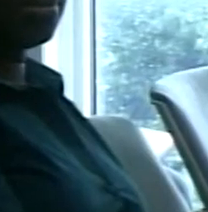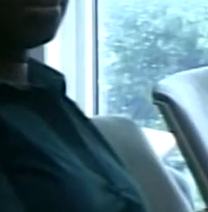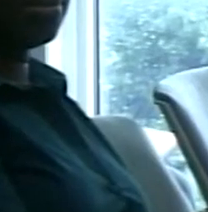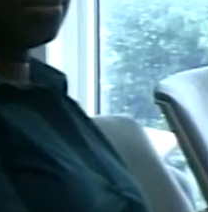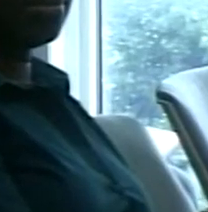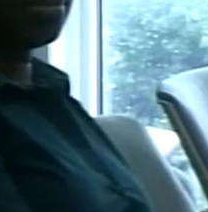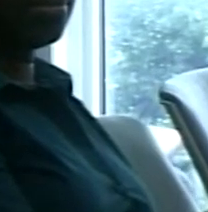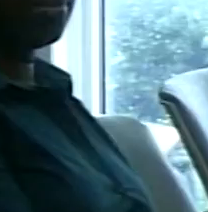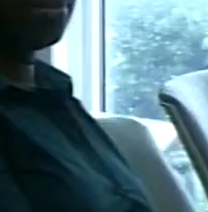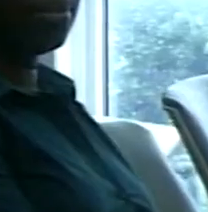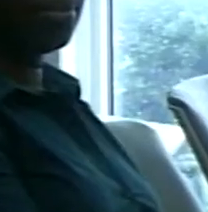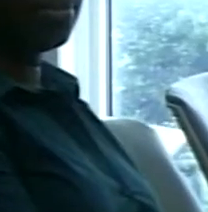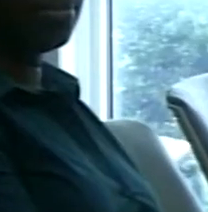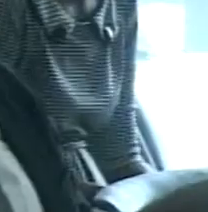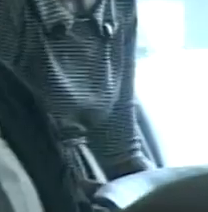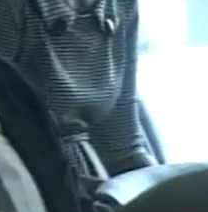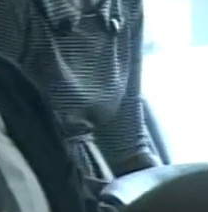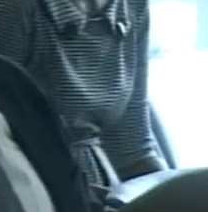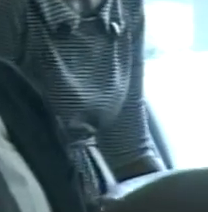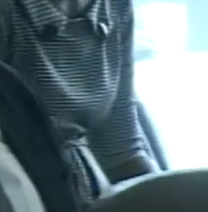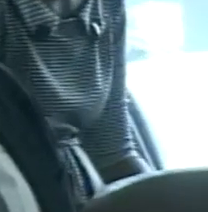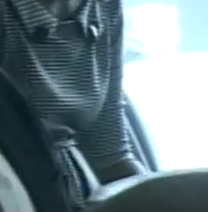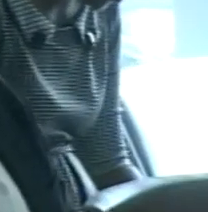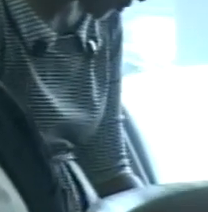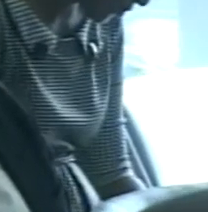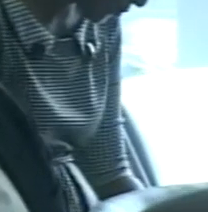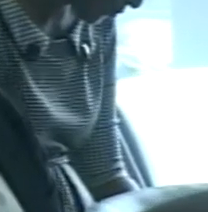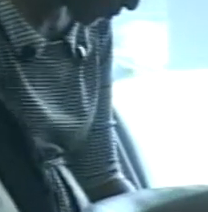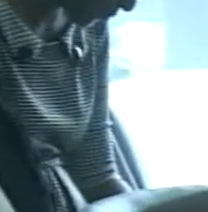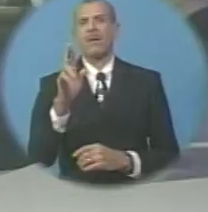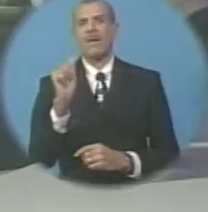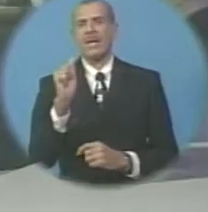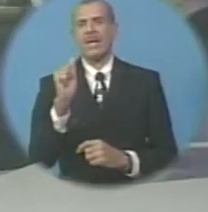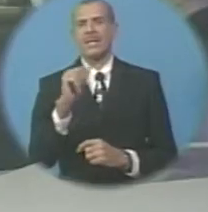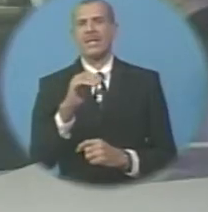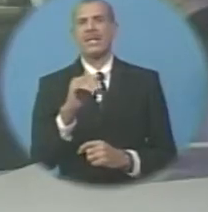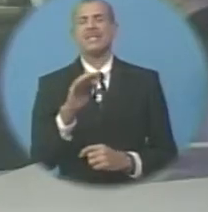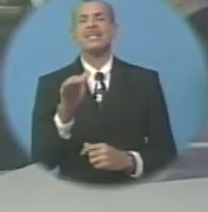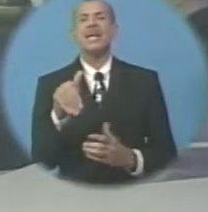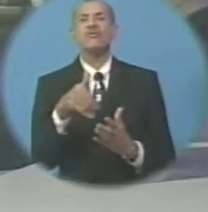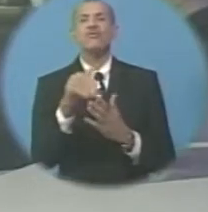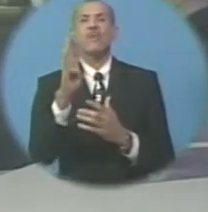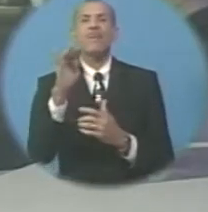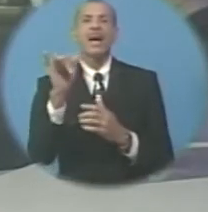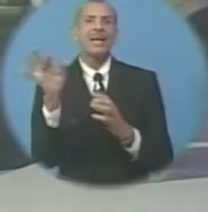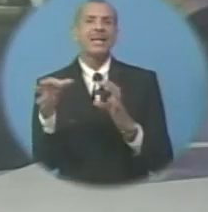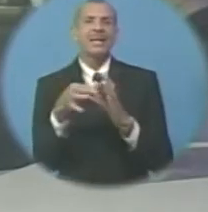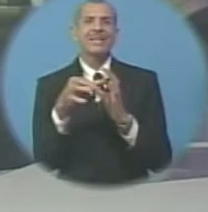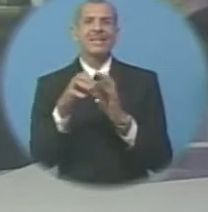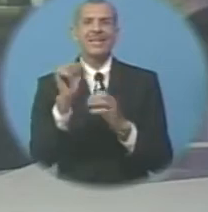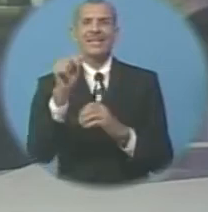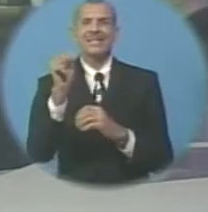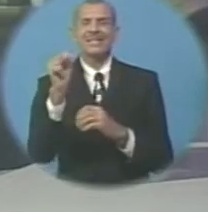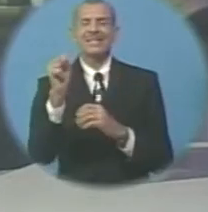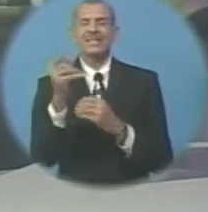ministries and departments, like the Barbados Revenue Authority and the Central Bank, to the statistical service.